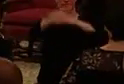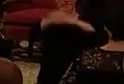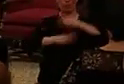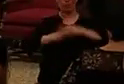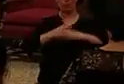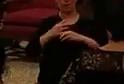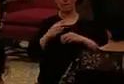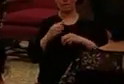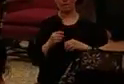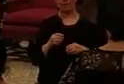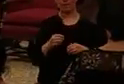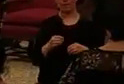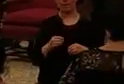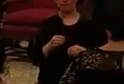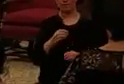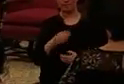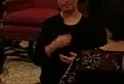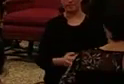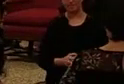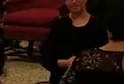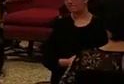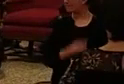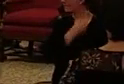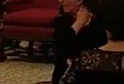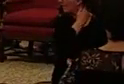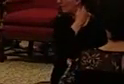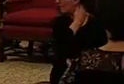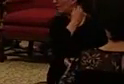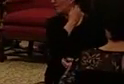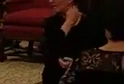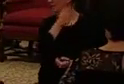around and upside down.